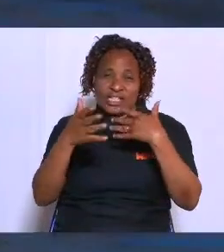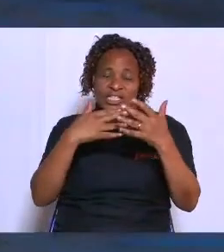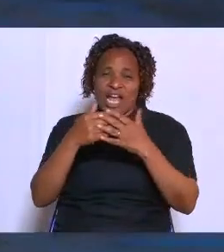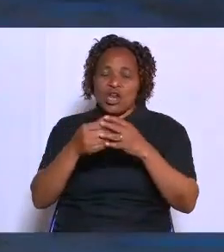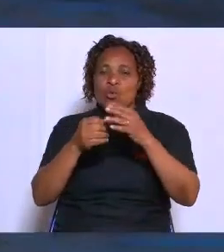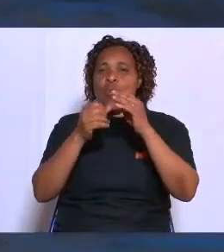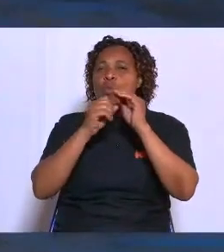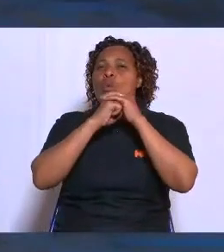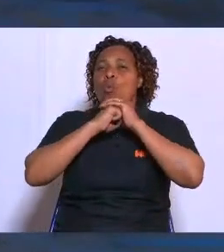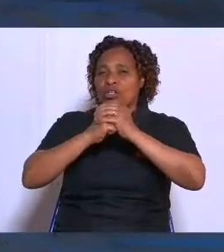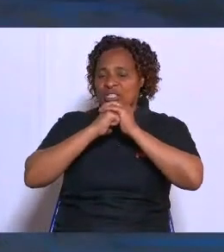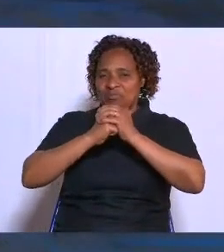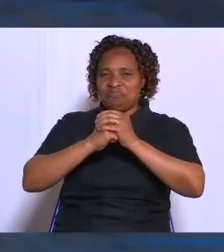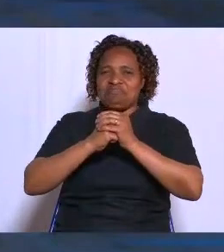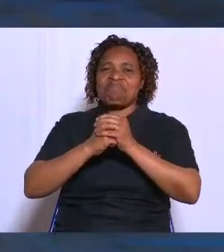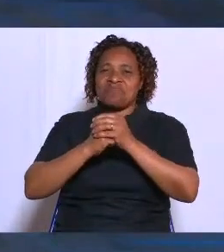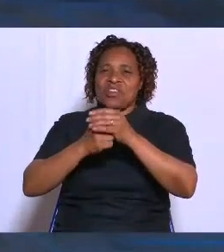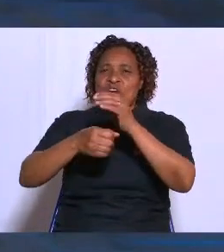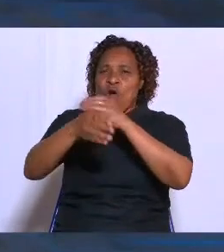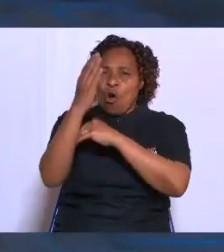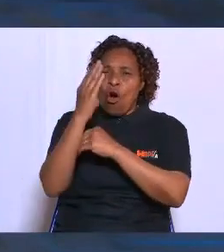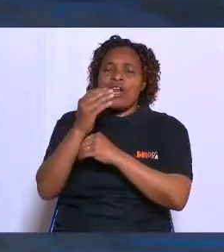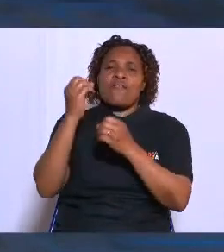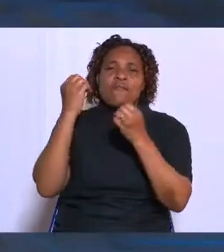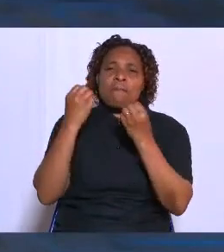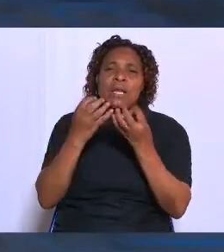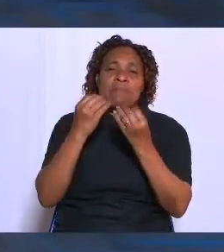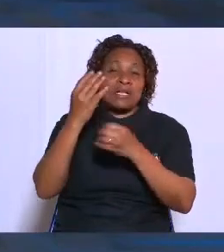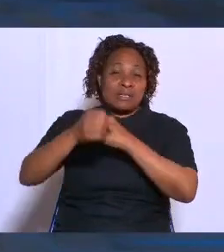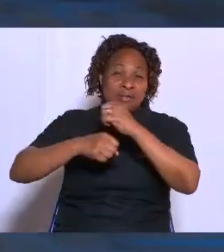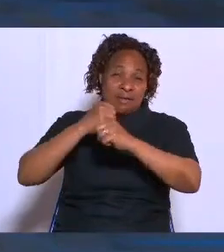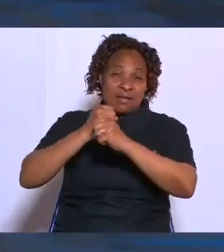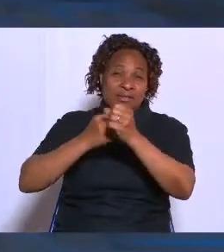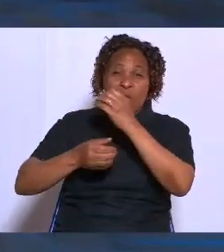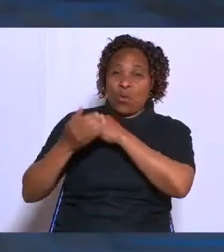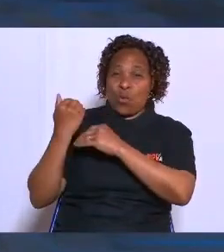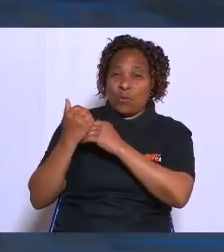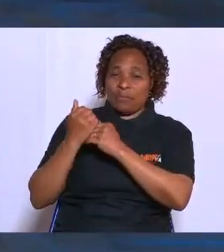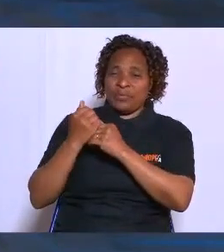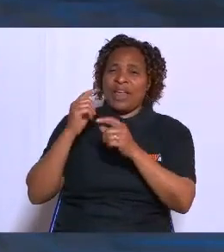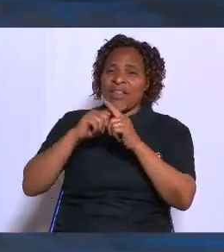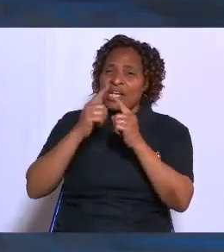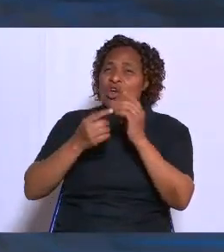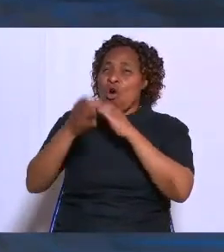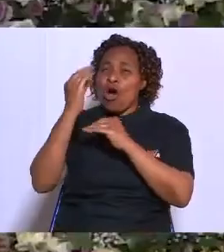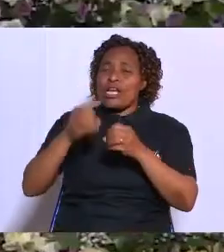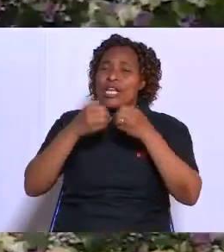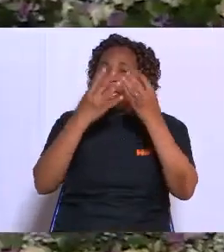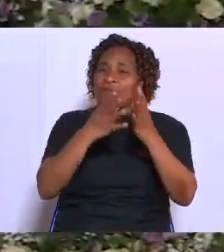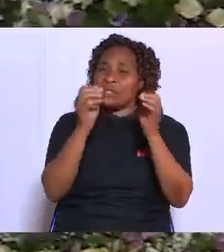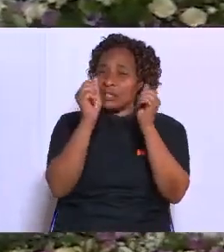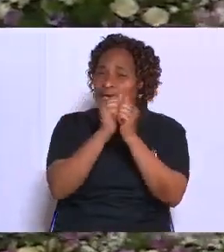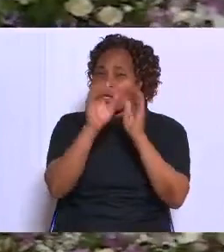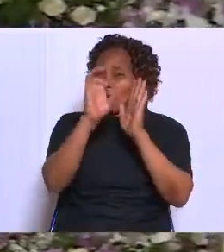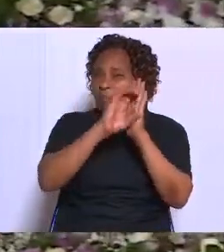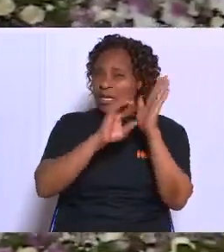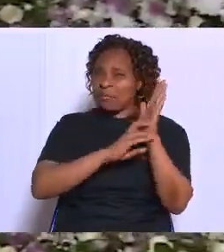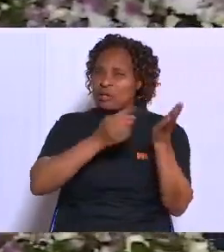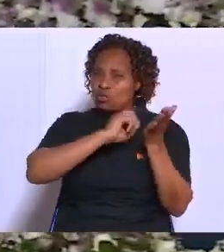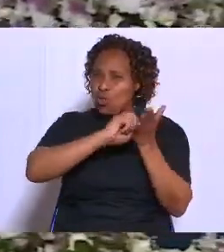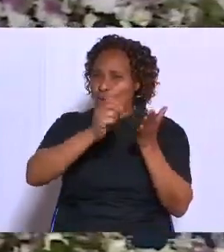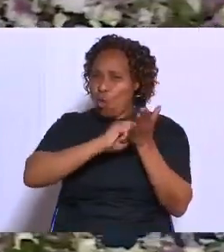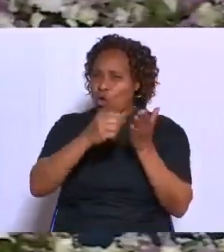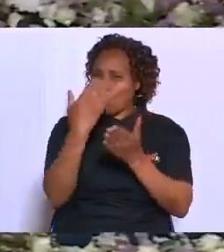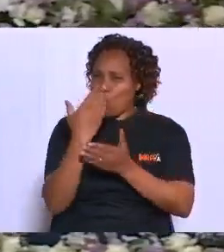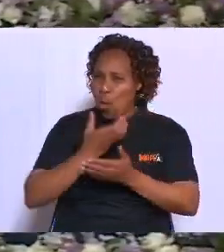we worship the Creator for centuries when God wrote the Ten Commandments with his own finger on